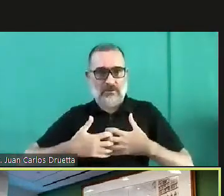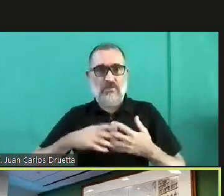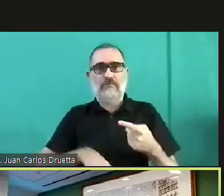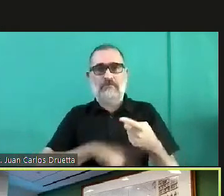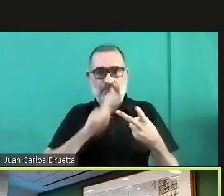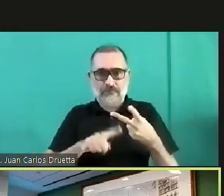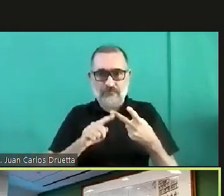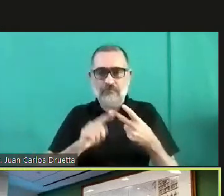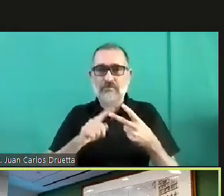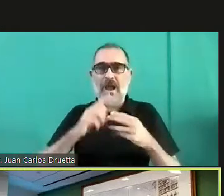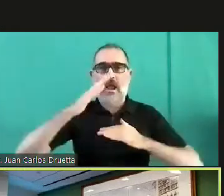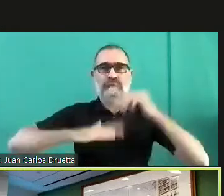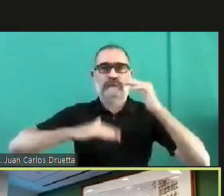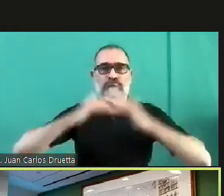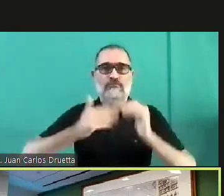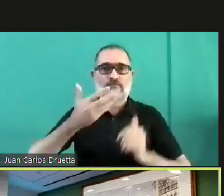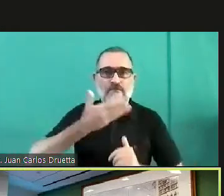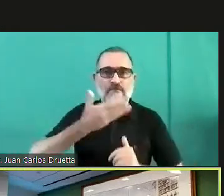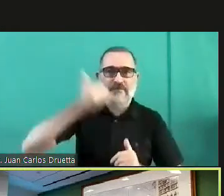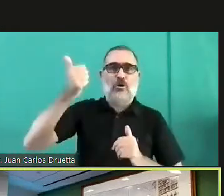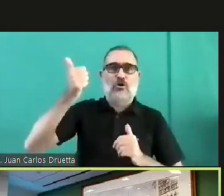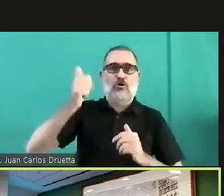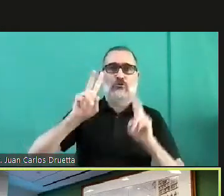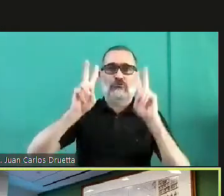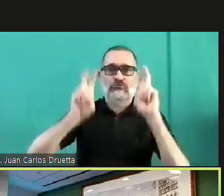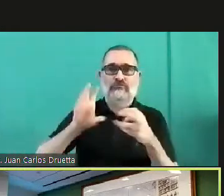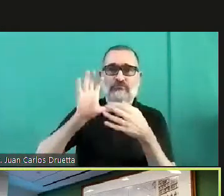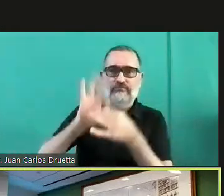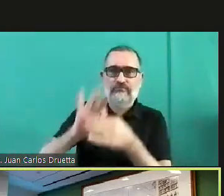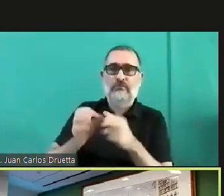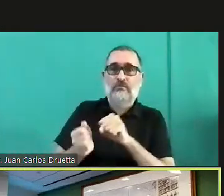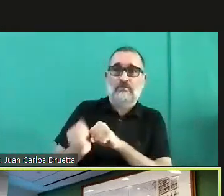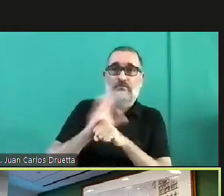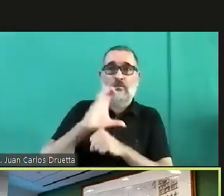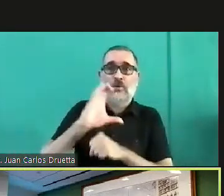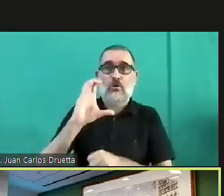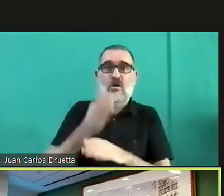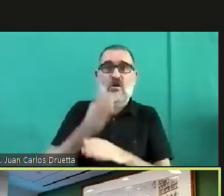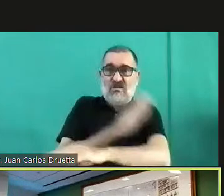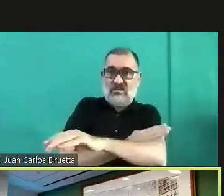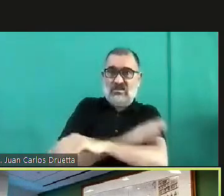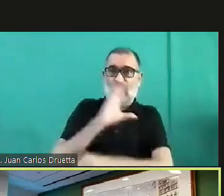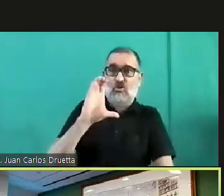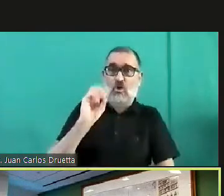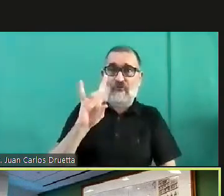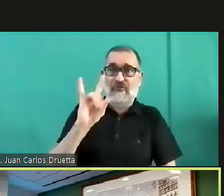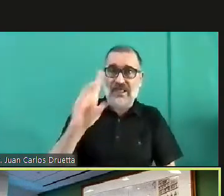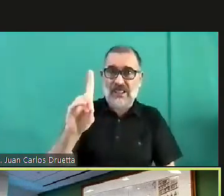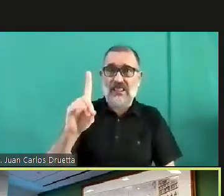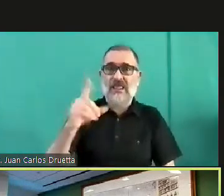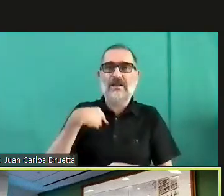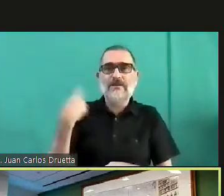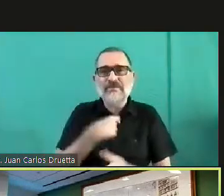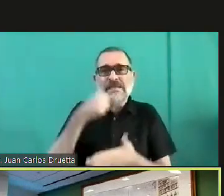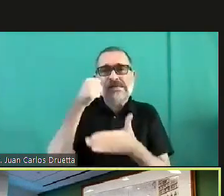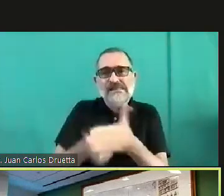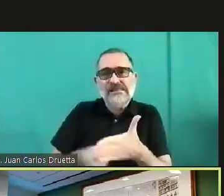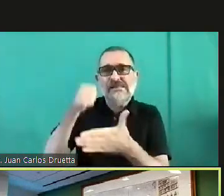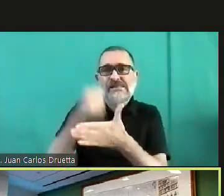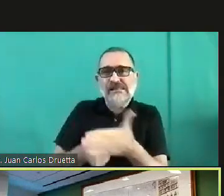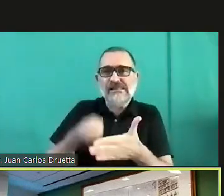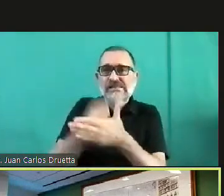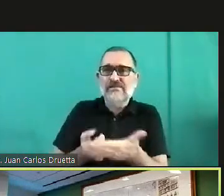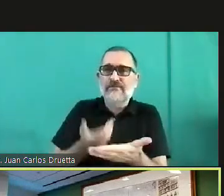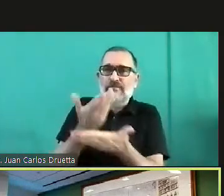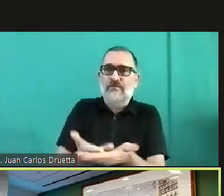some of our currently funded work. Collection, analysis, and use of health data is another major focus